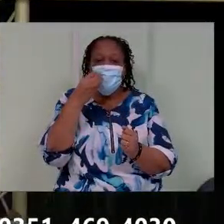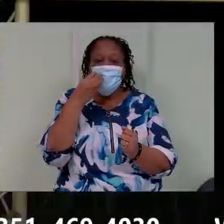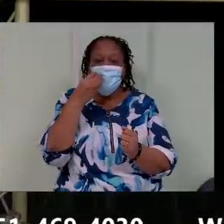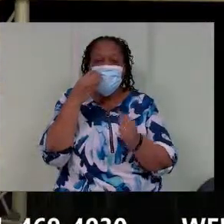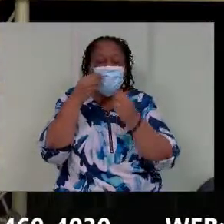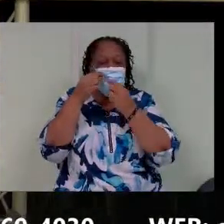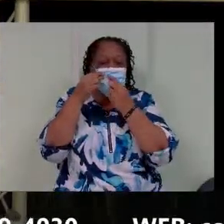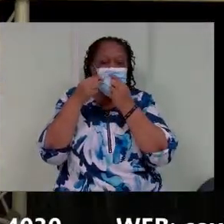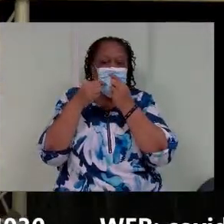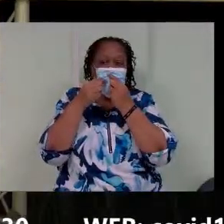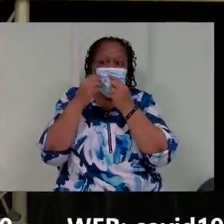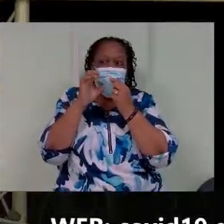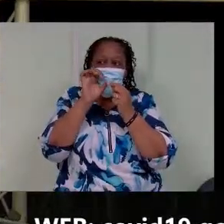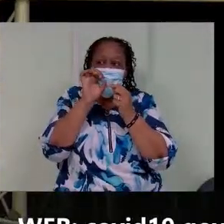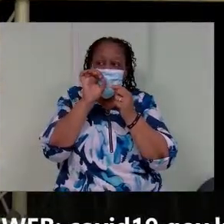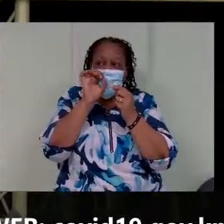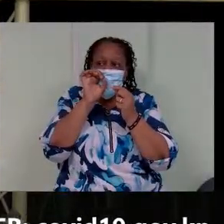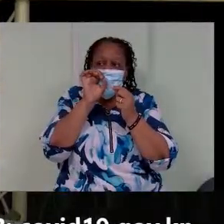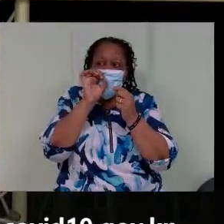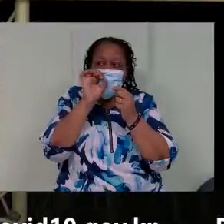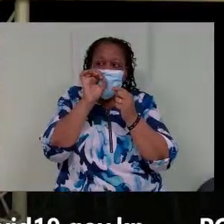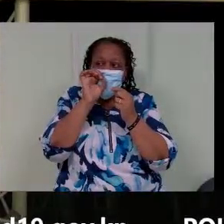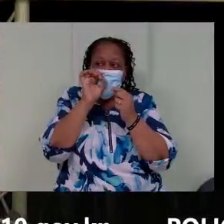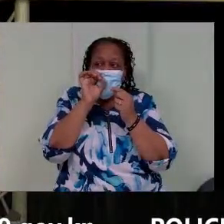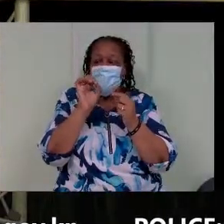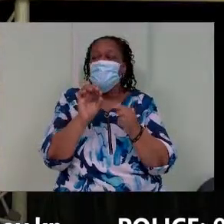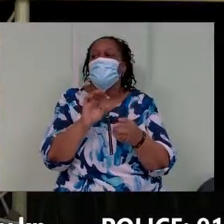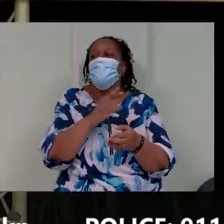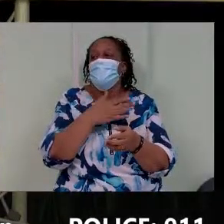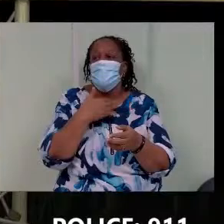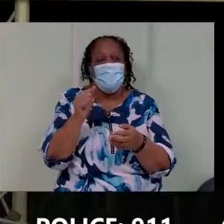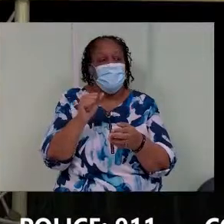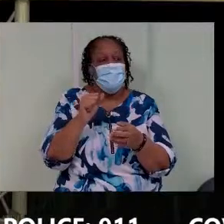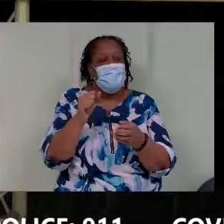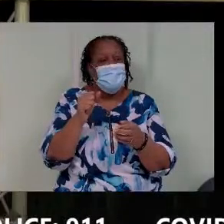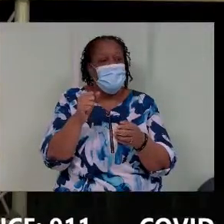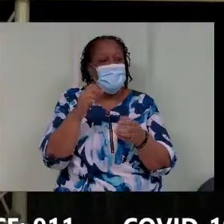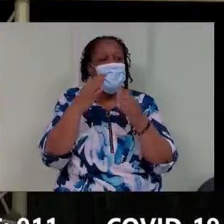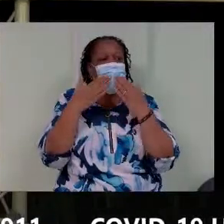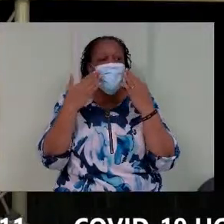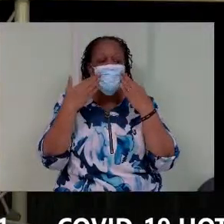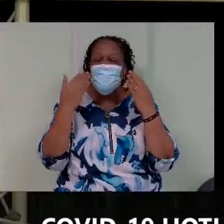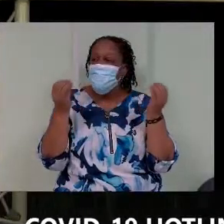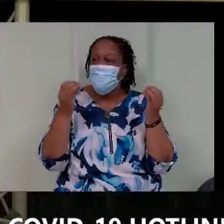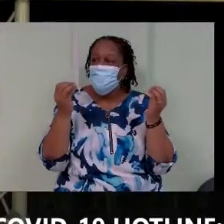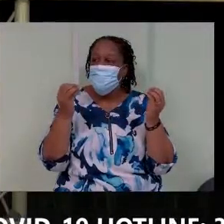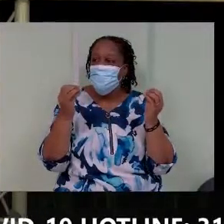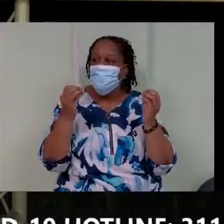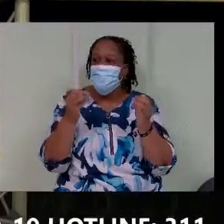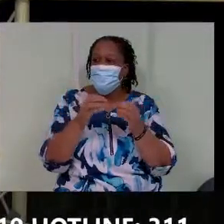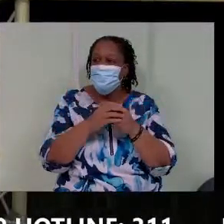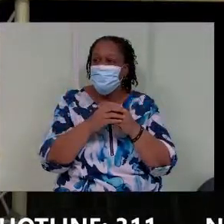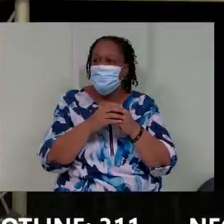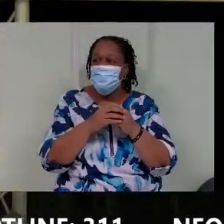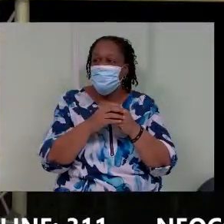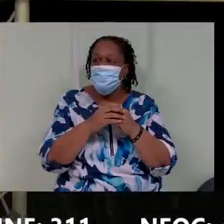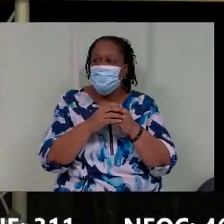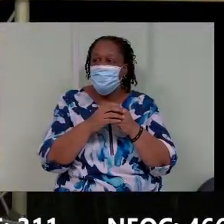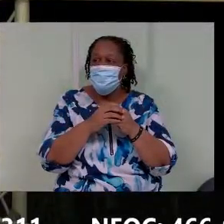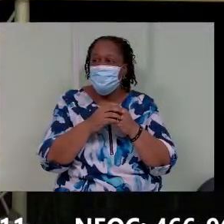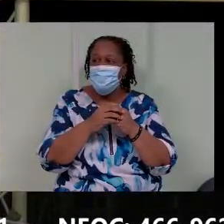Okay, masks with valves were actually industrial masks. In other words, if, for example, you